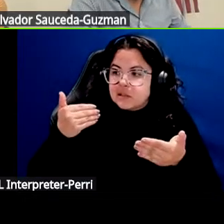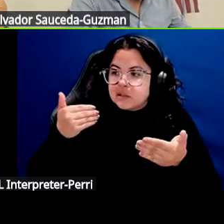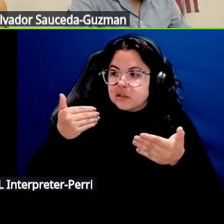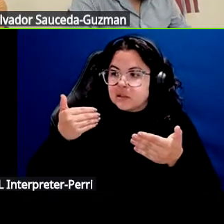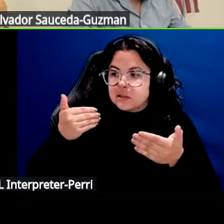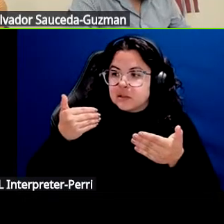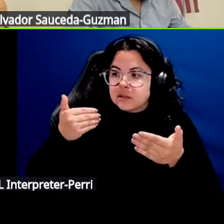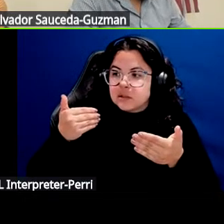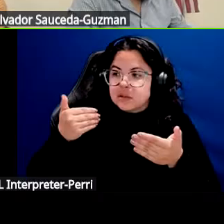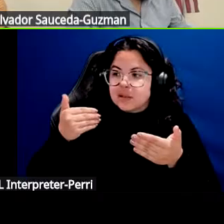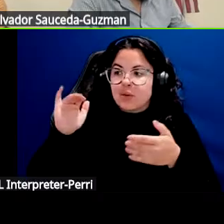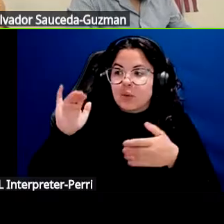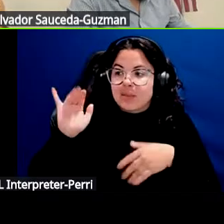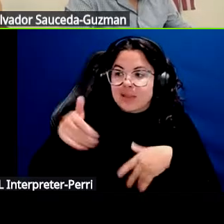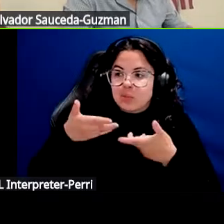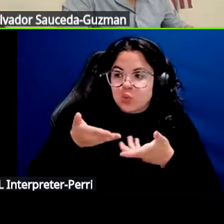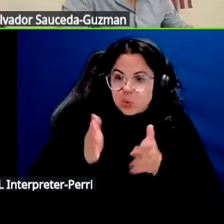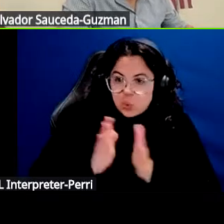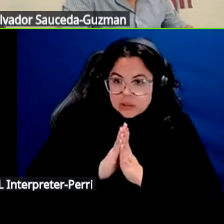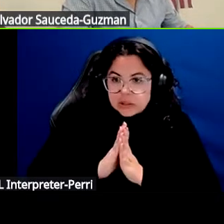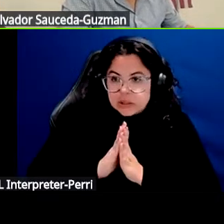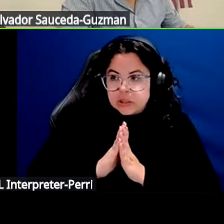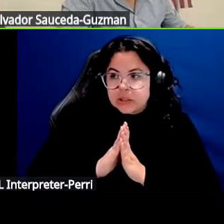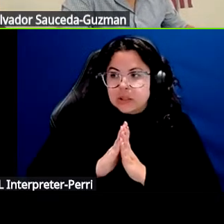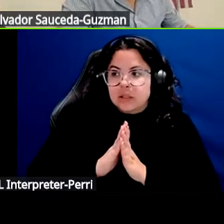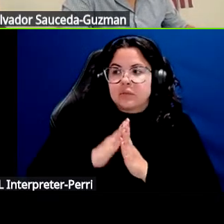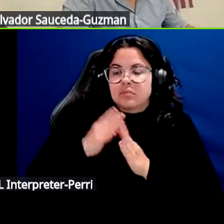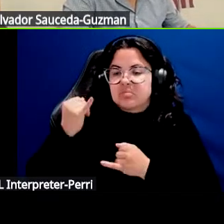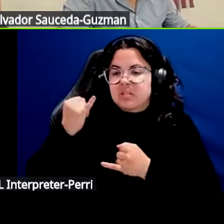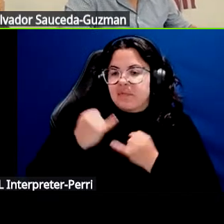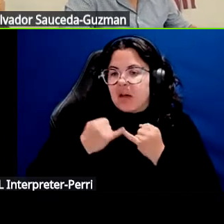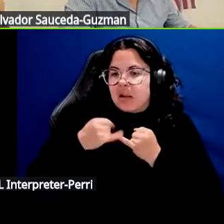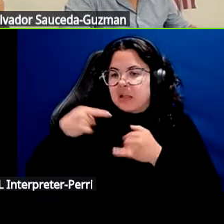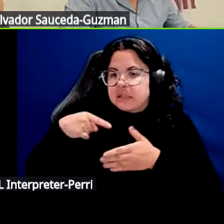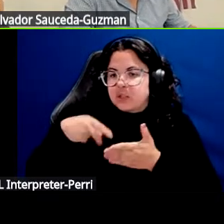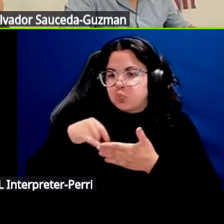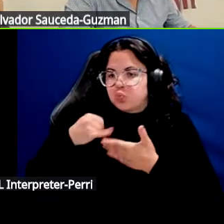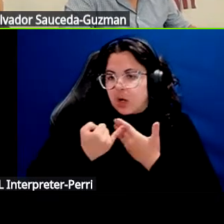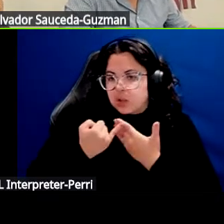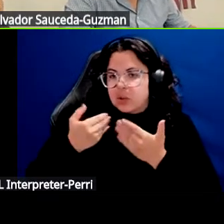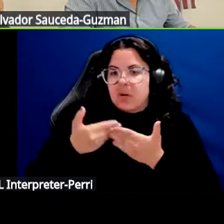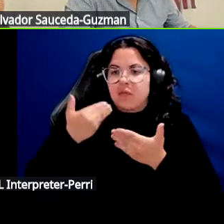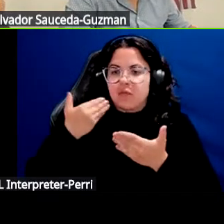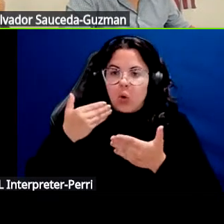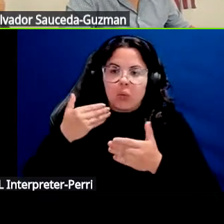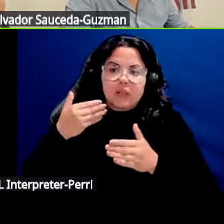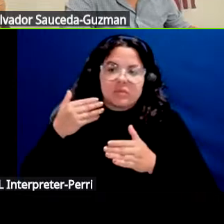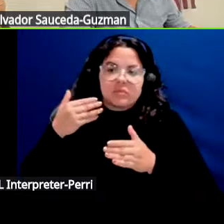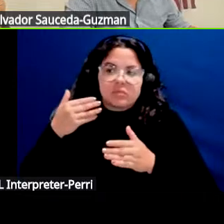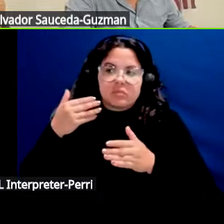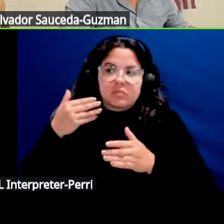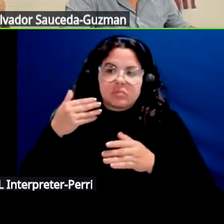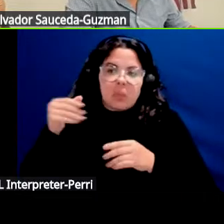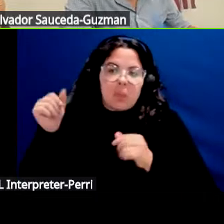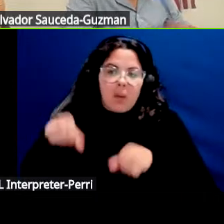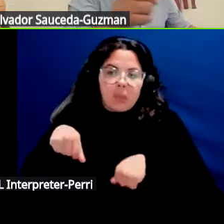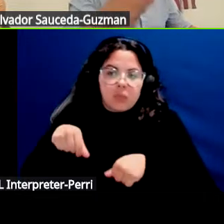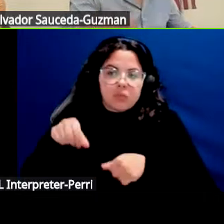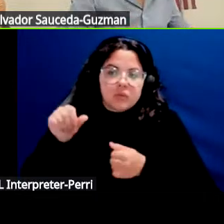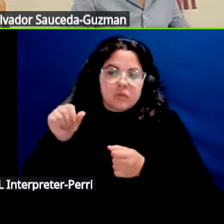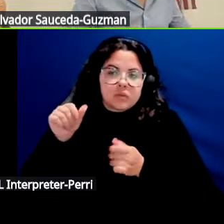That's what's requested to finalize this project before we can start publishing this material online.